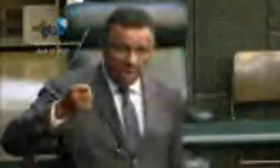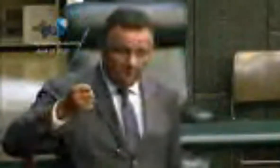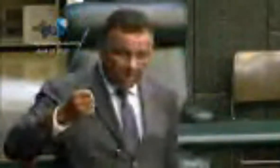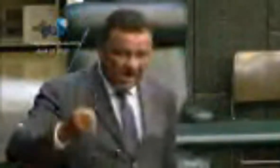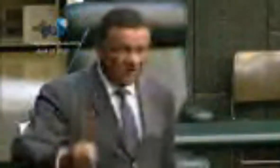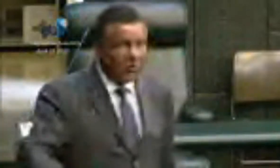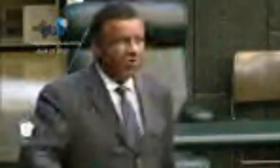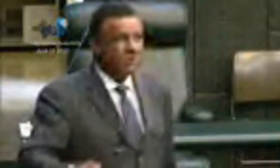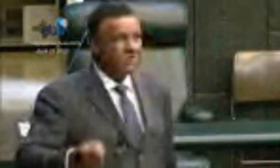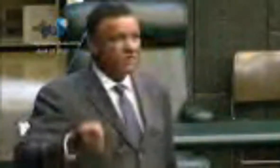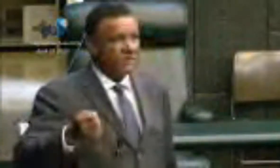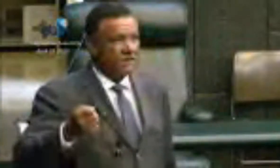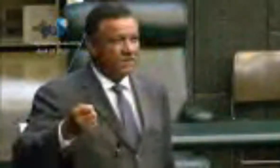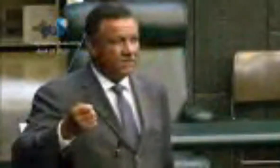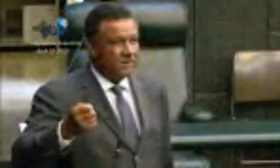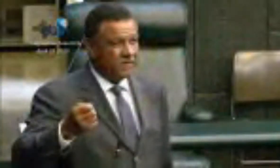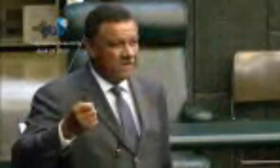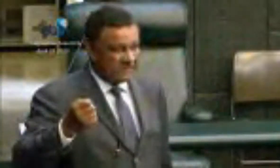its knees.